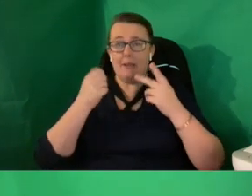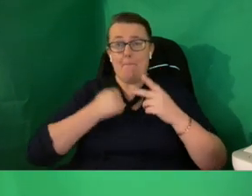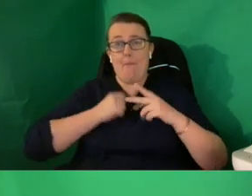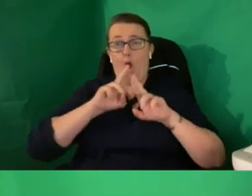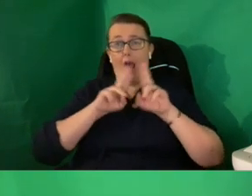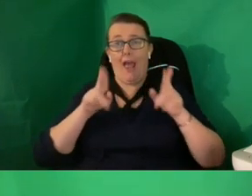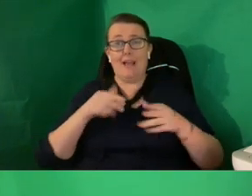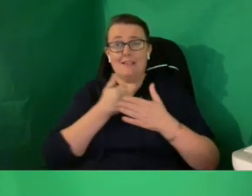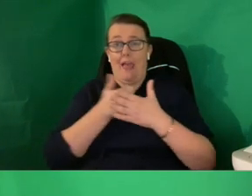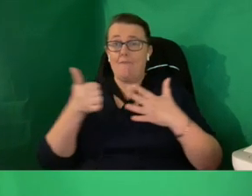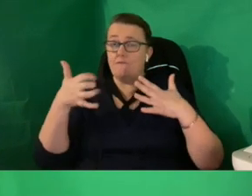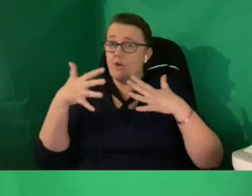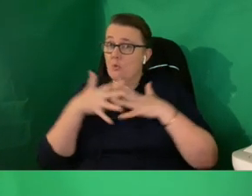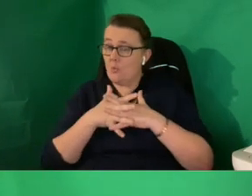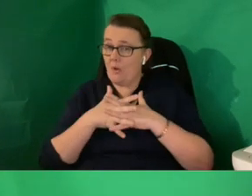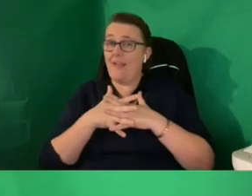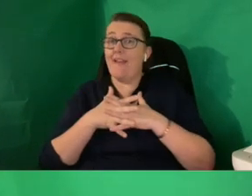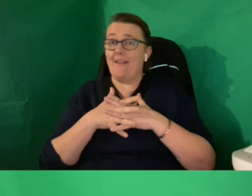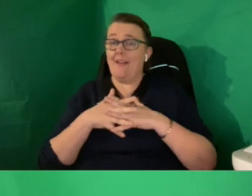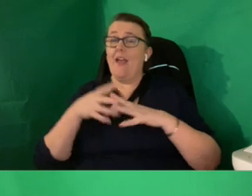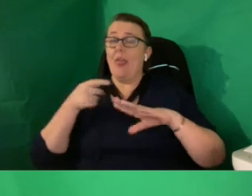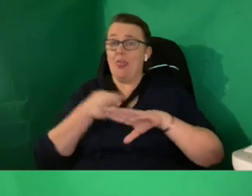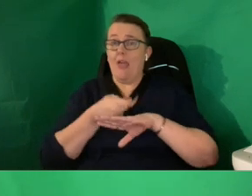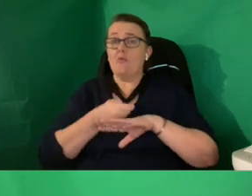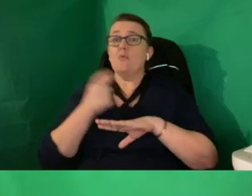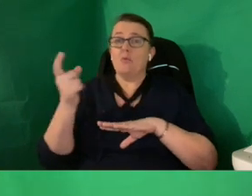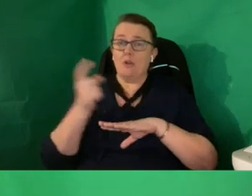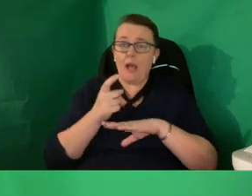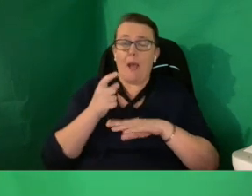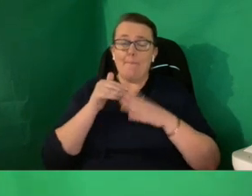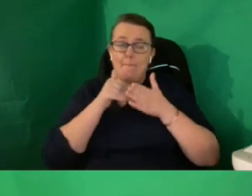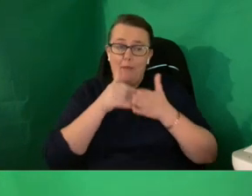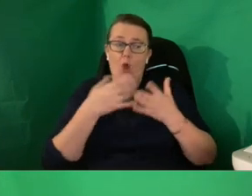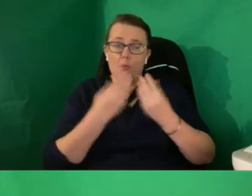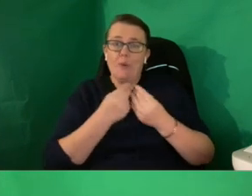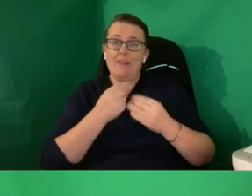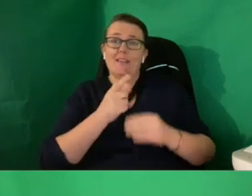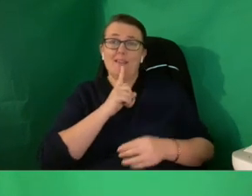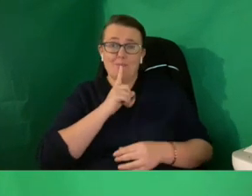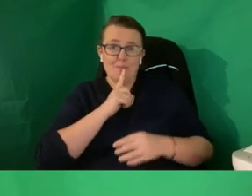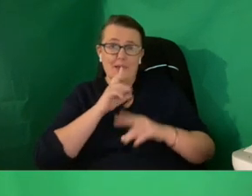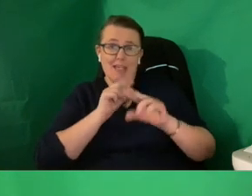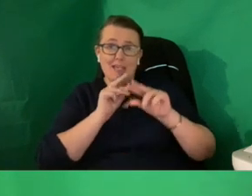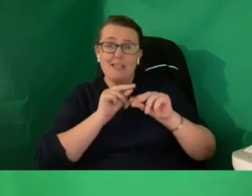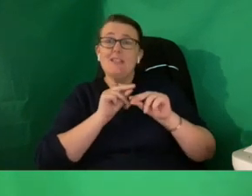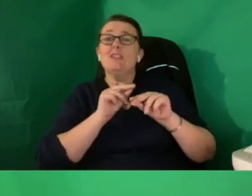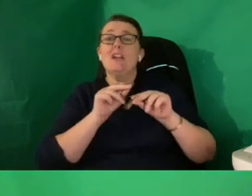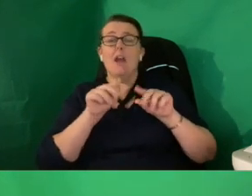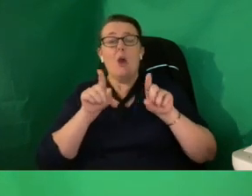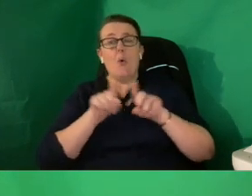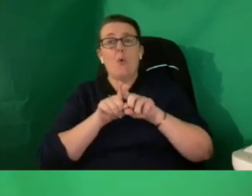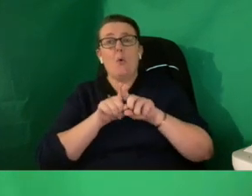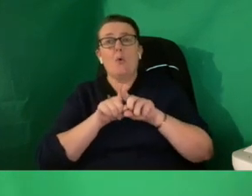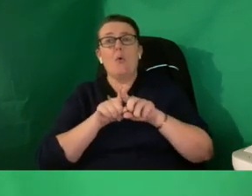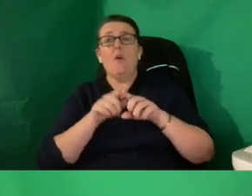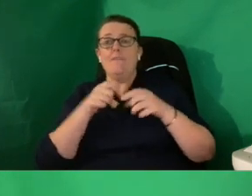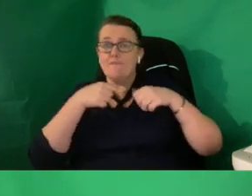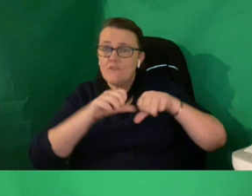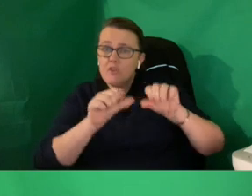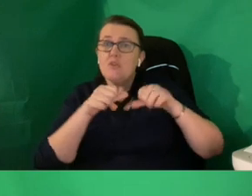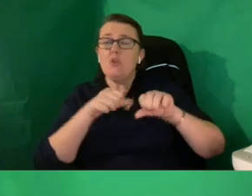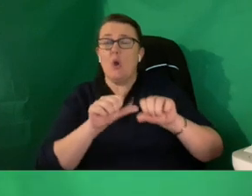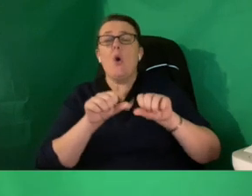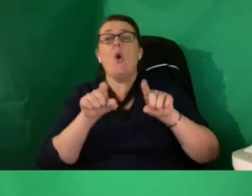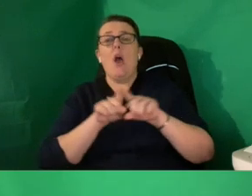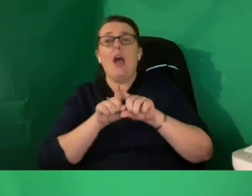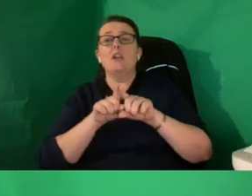closely with Disability Services Queensland, and they would come out weekly and do speech pathology, physio and OT,